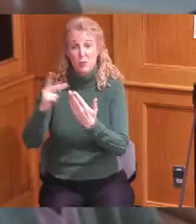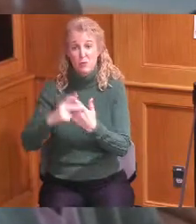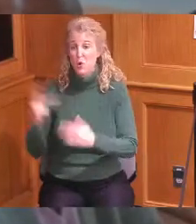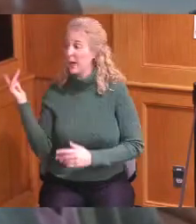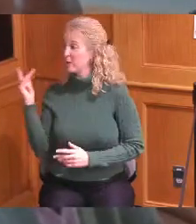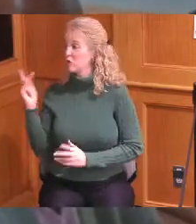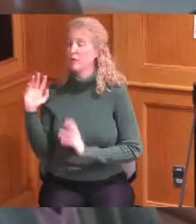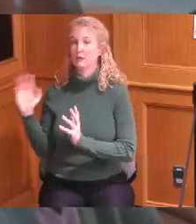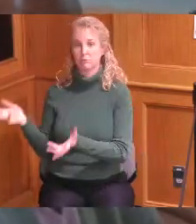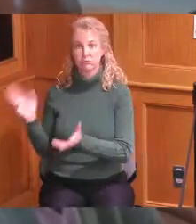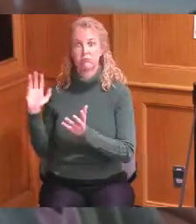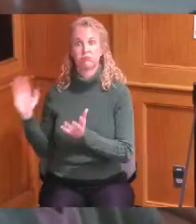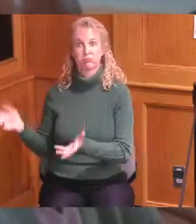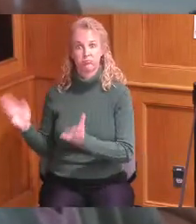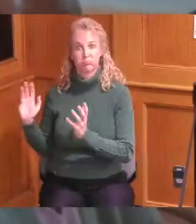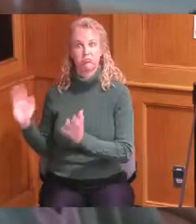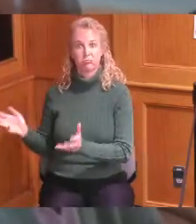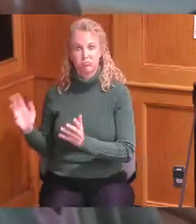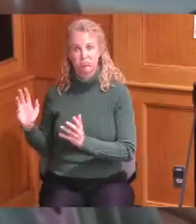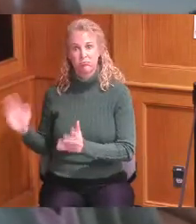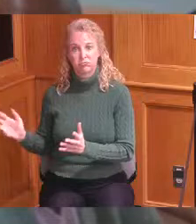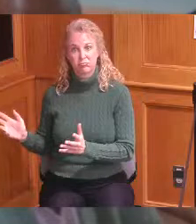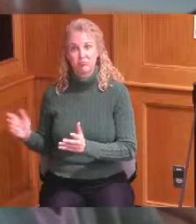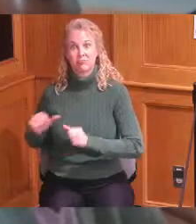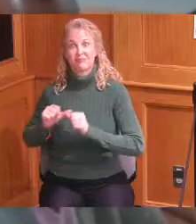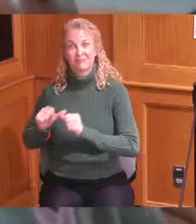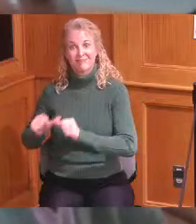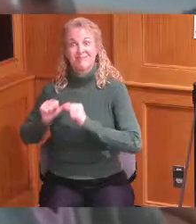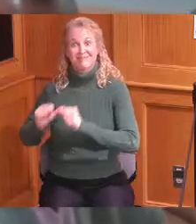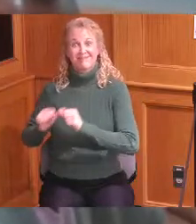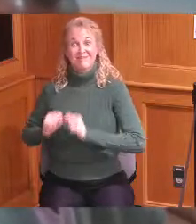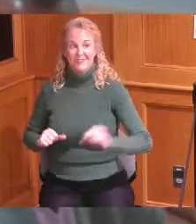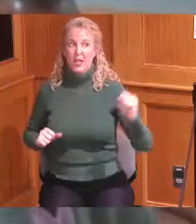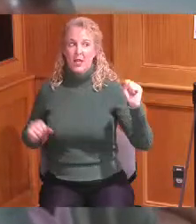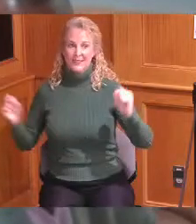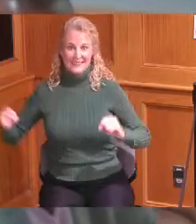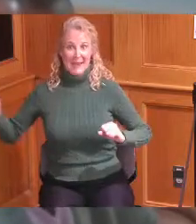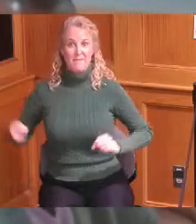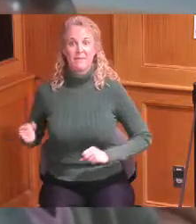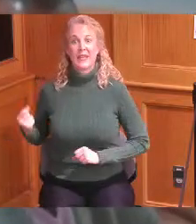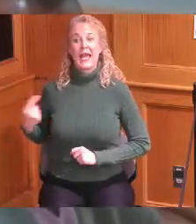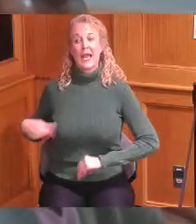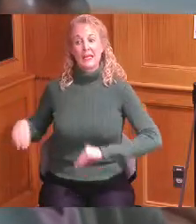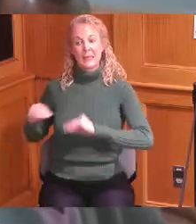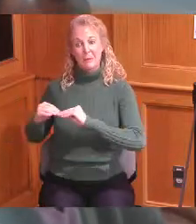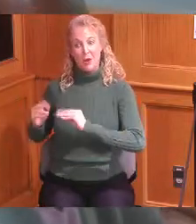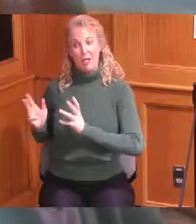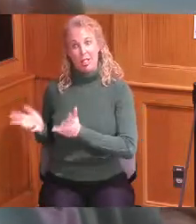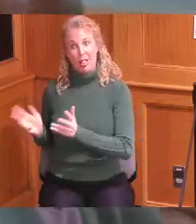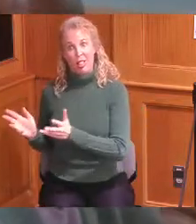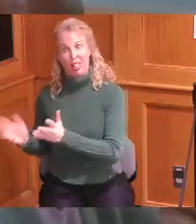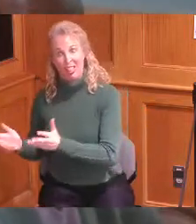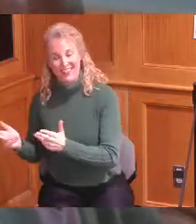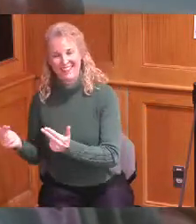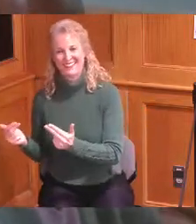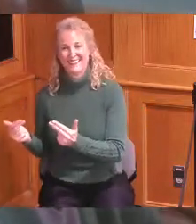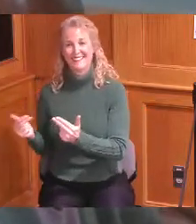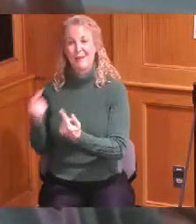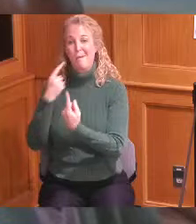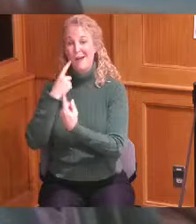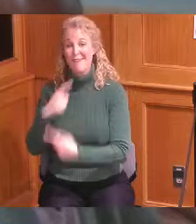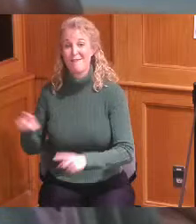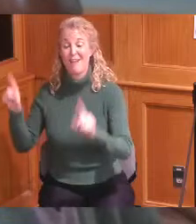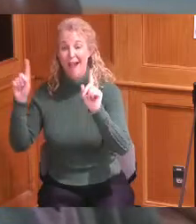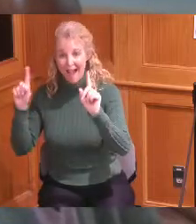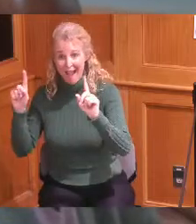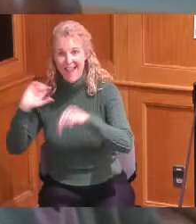it. And we talked about it. Yep. And then we talked about it. But finally it came to